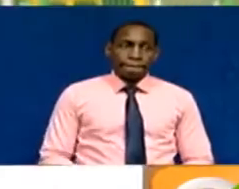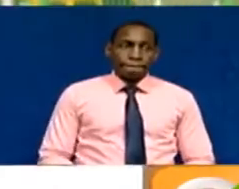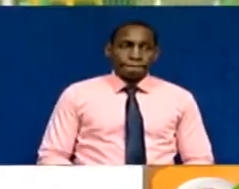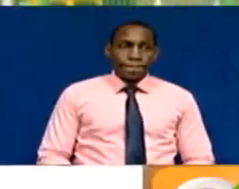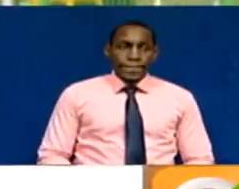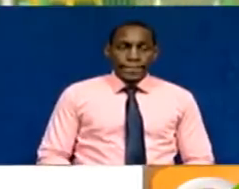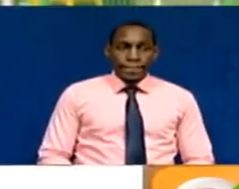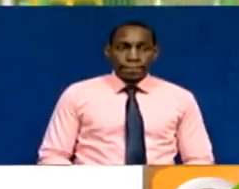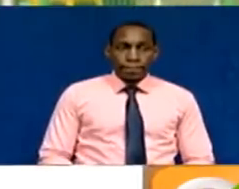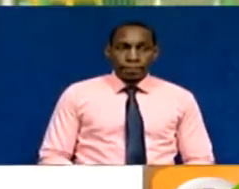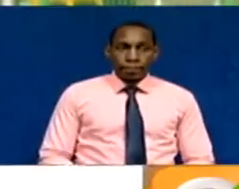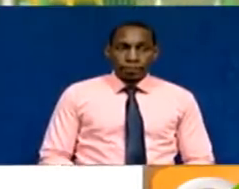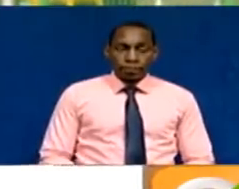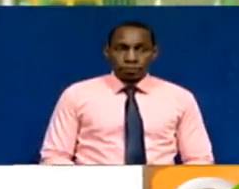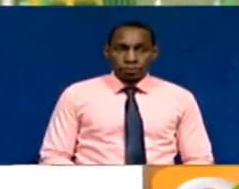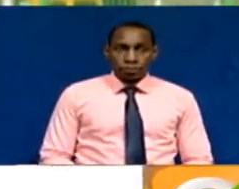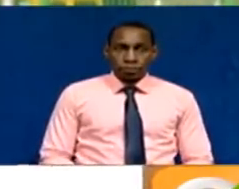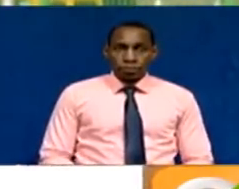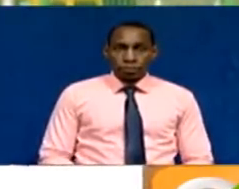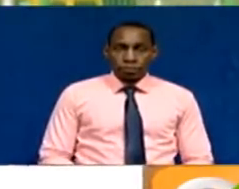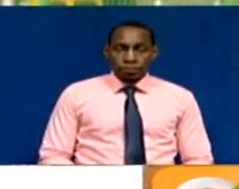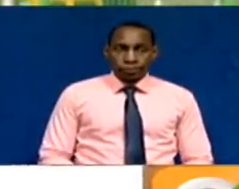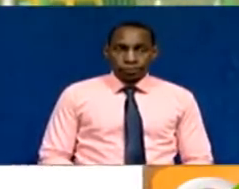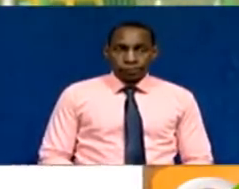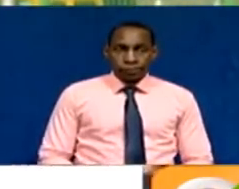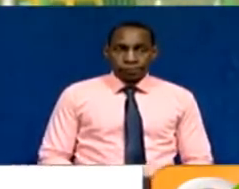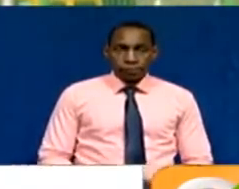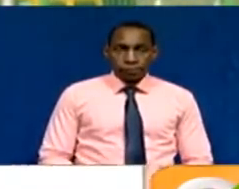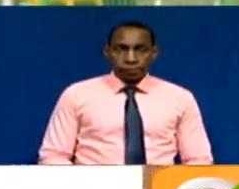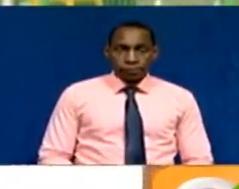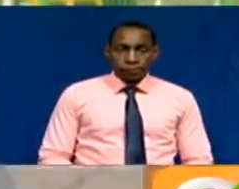Francis Gashuri, Citizen TV, at Kasarani Gymnasium, Nairobi.